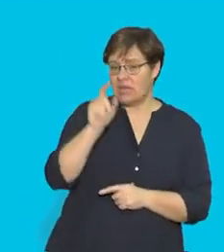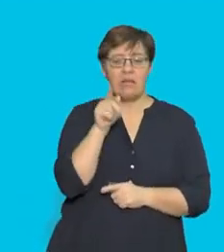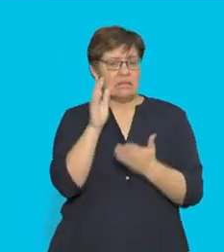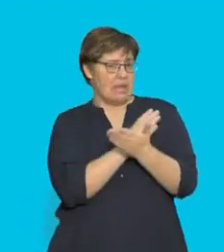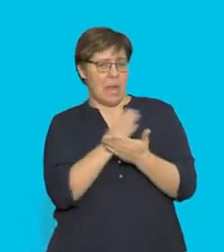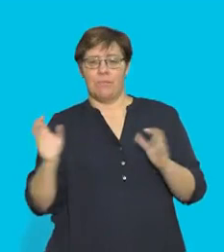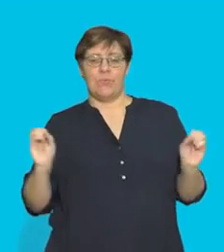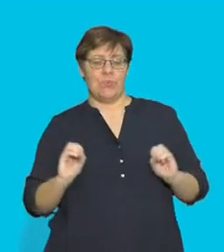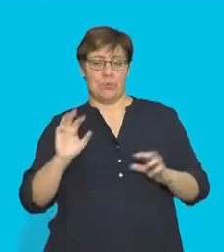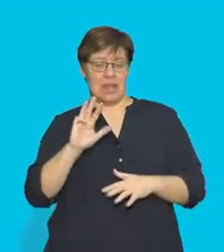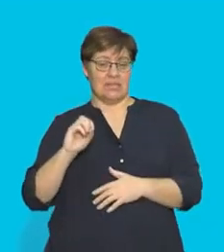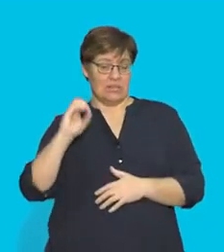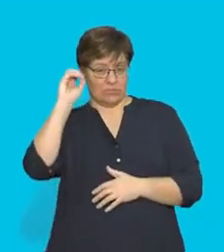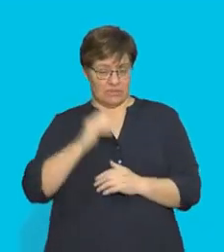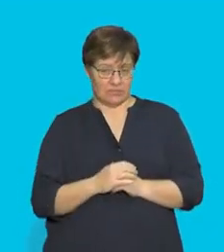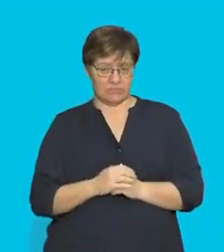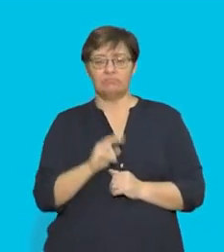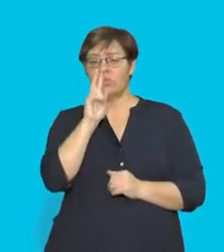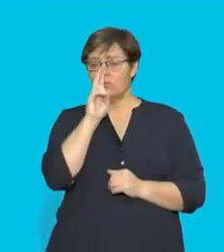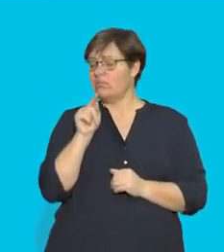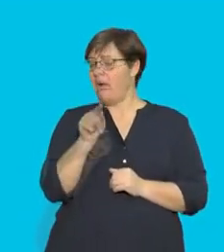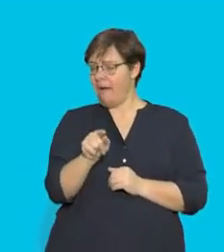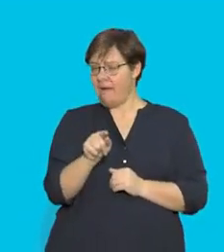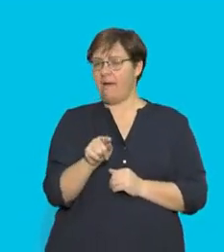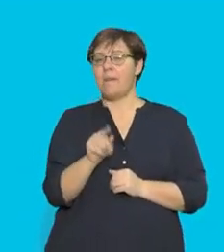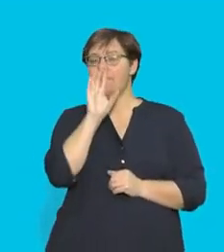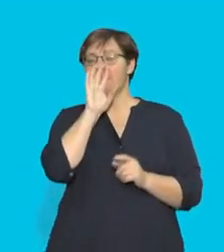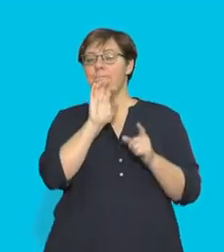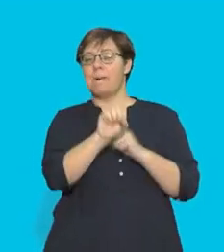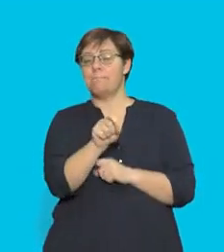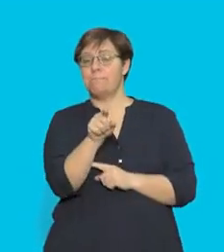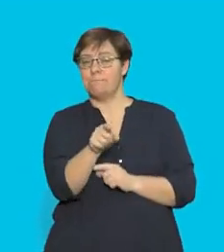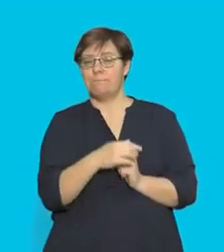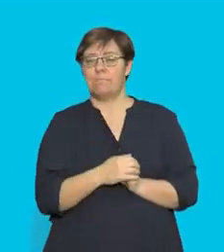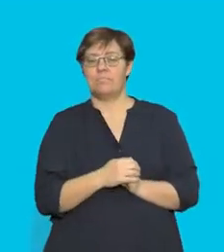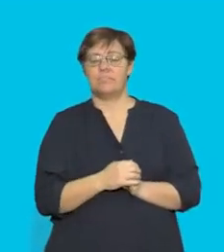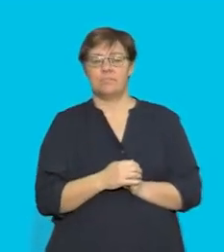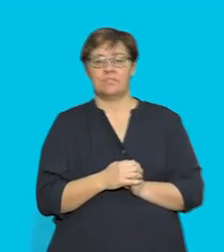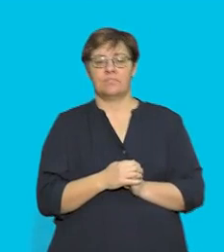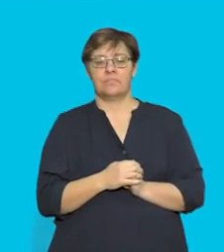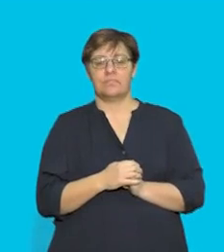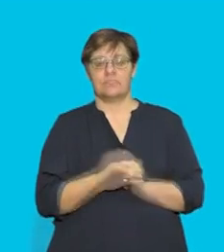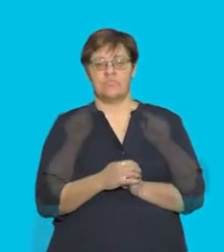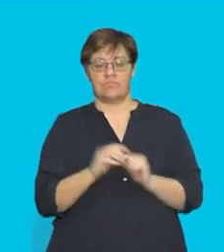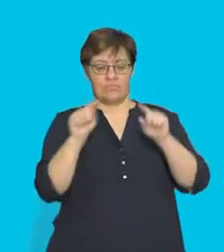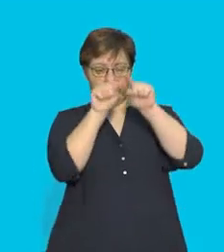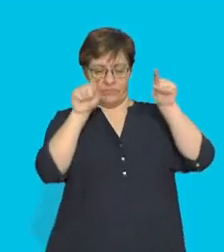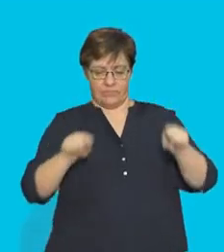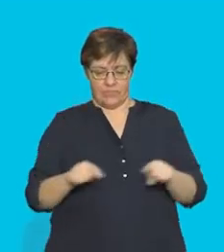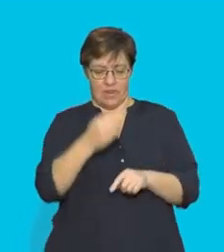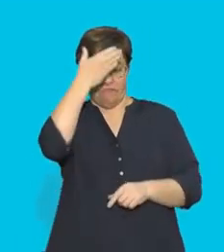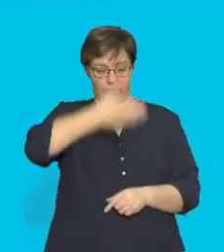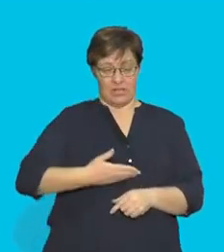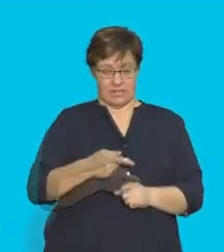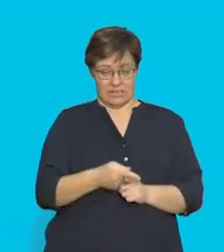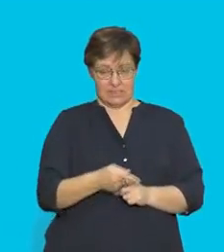which are not. Okay, so if we look at our cuboid, you'll notice as it stands, we have a vertical